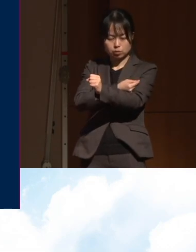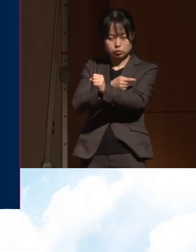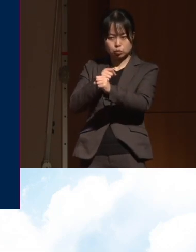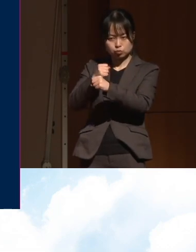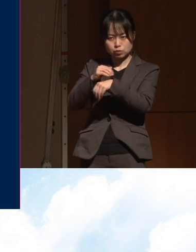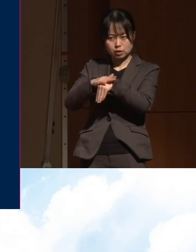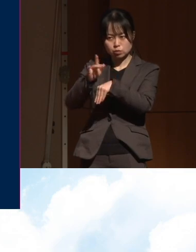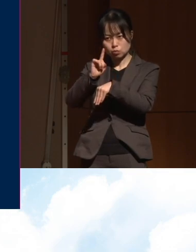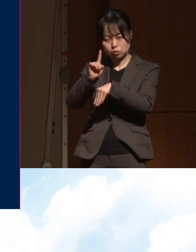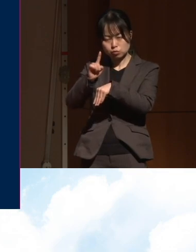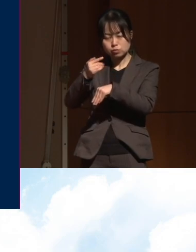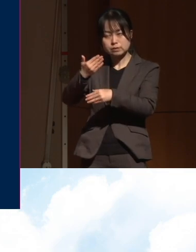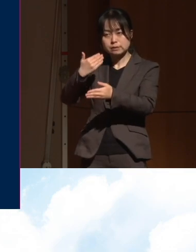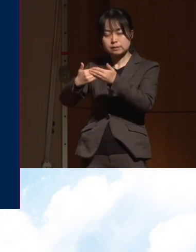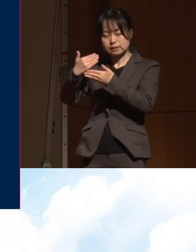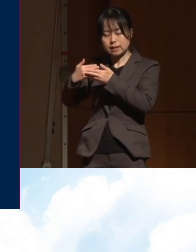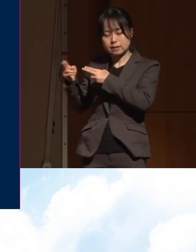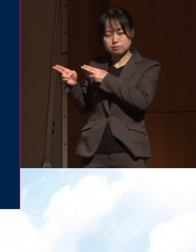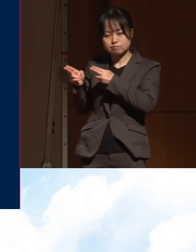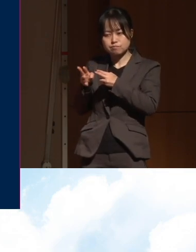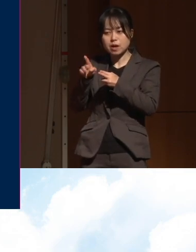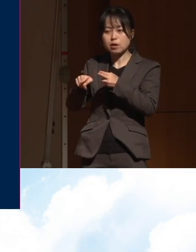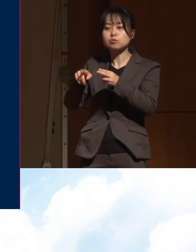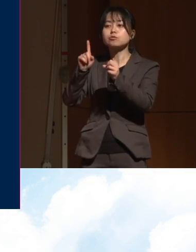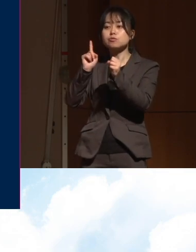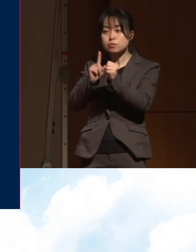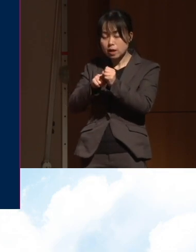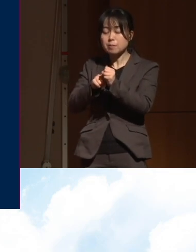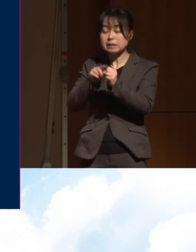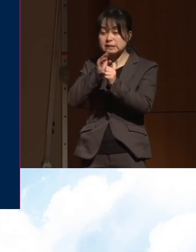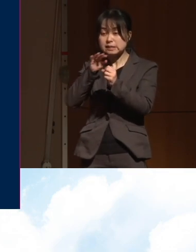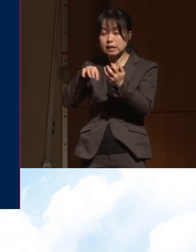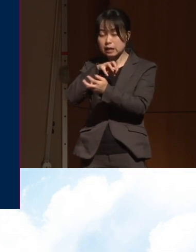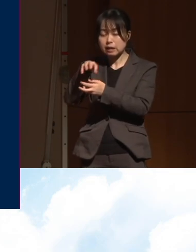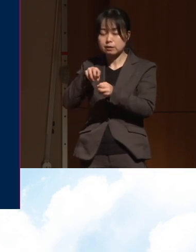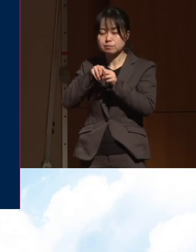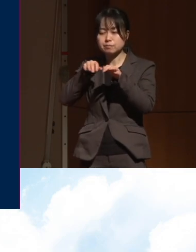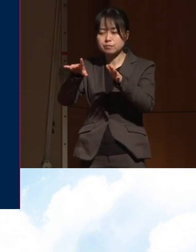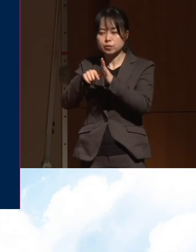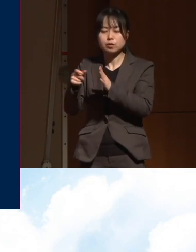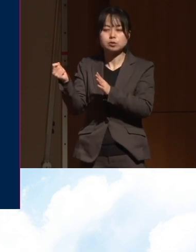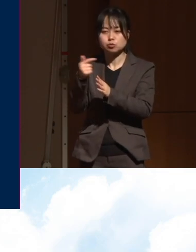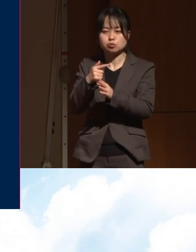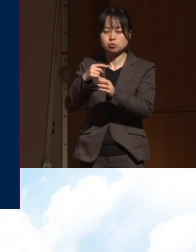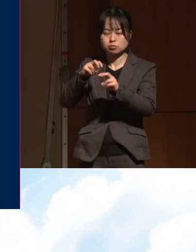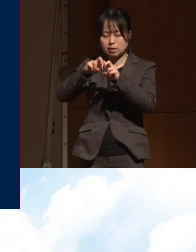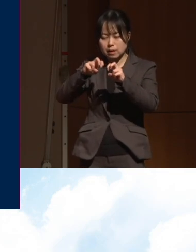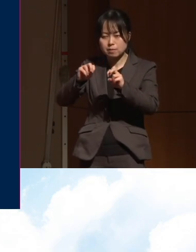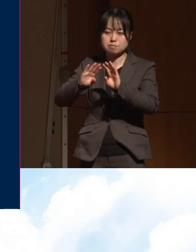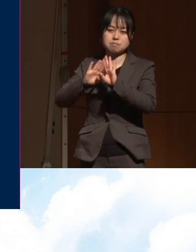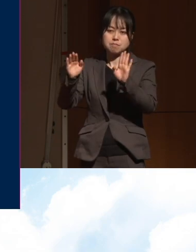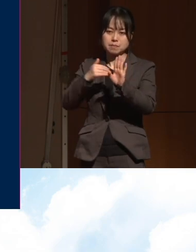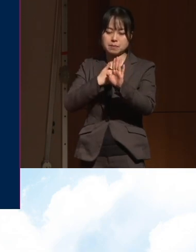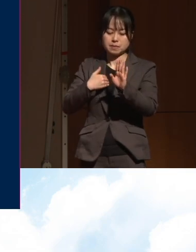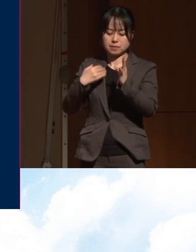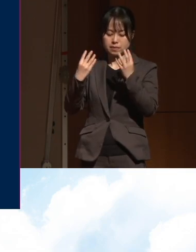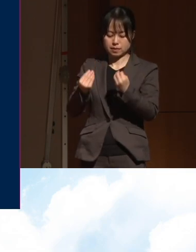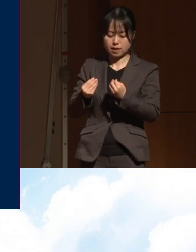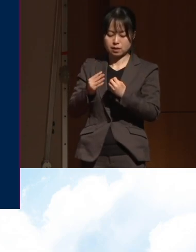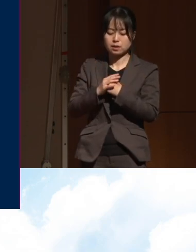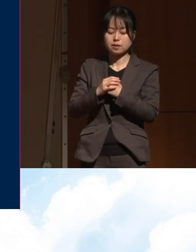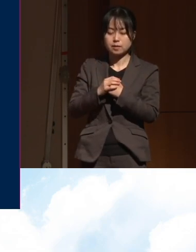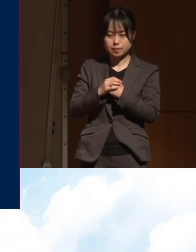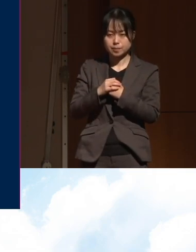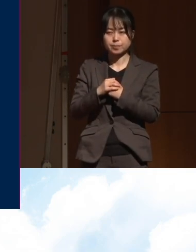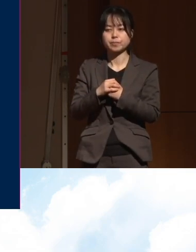The vaccine that Moderna produced moved into clinical trials just 66 days after the